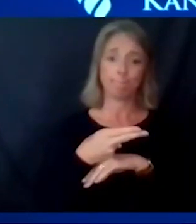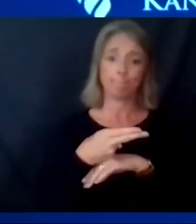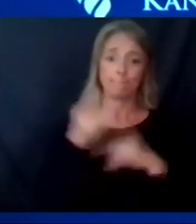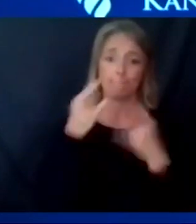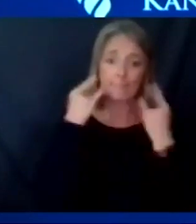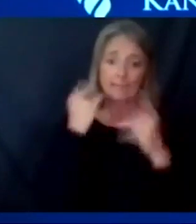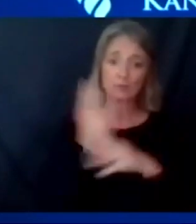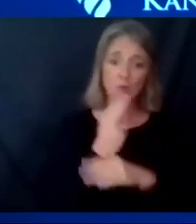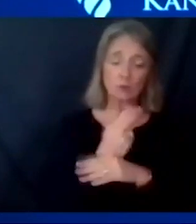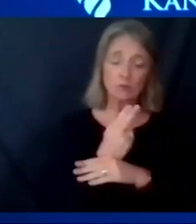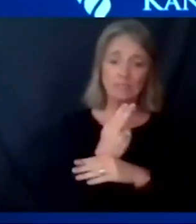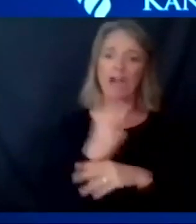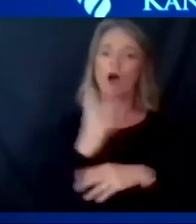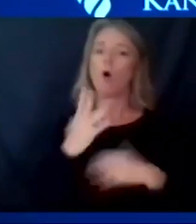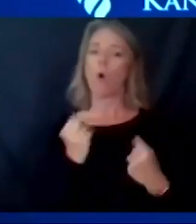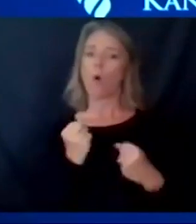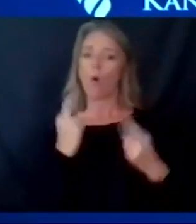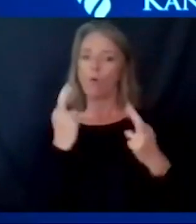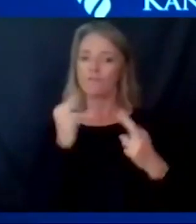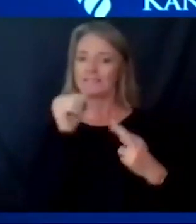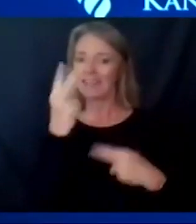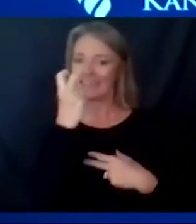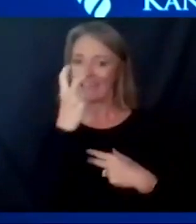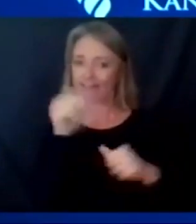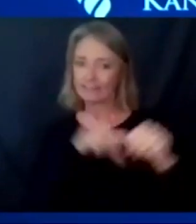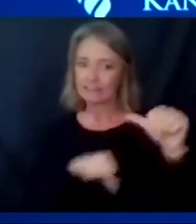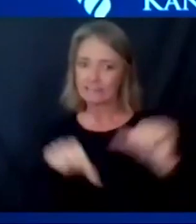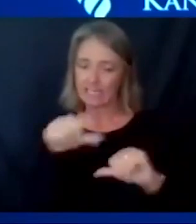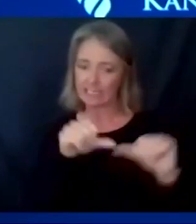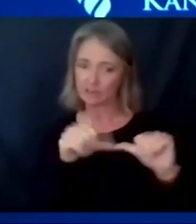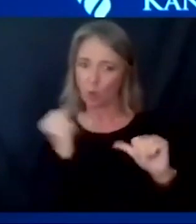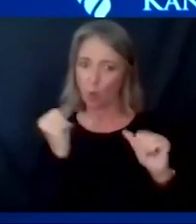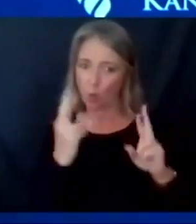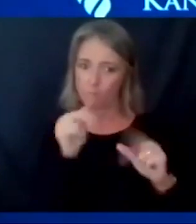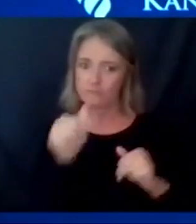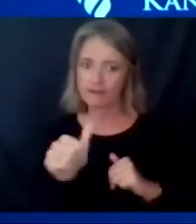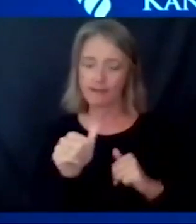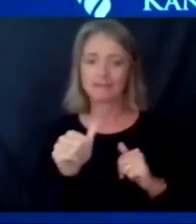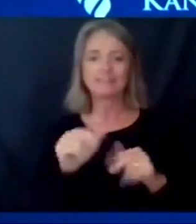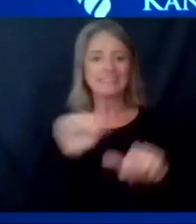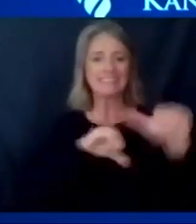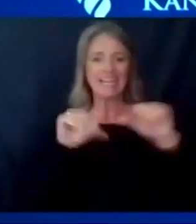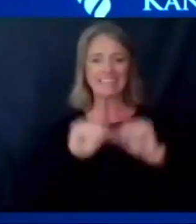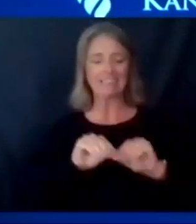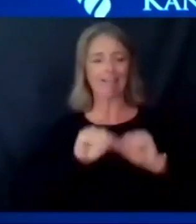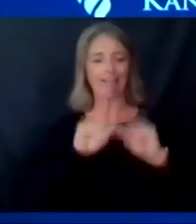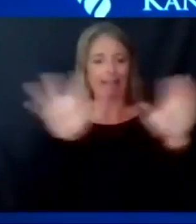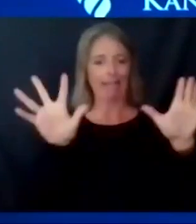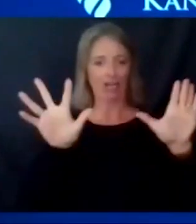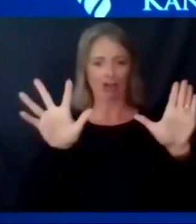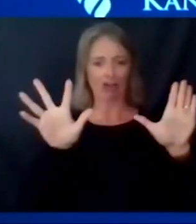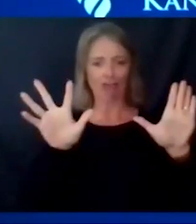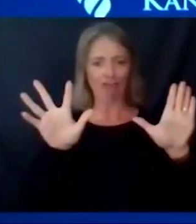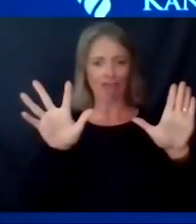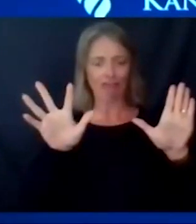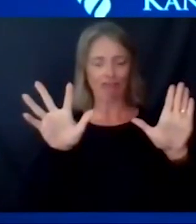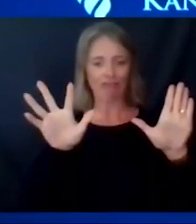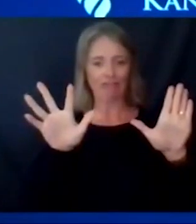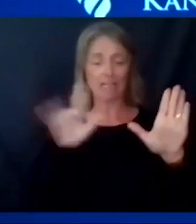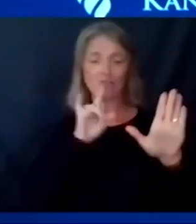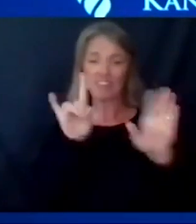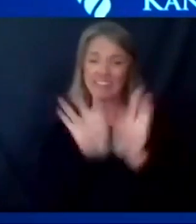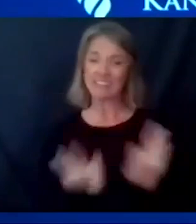is extremely clear and it's compelling around the importance of the Delta